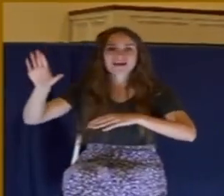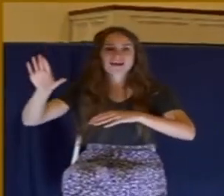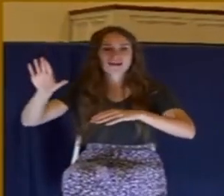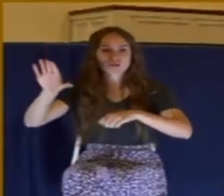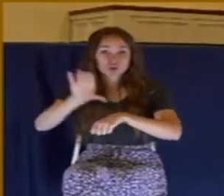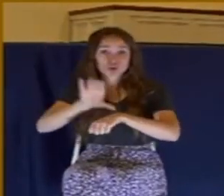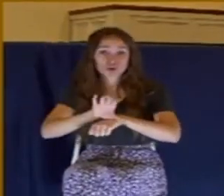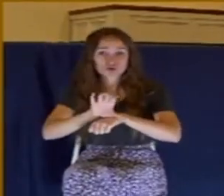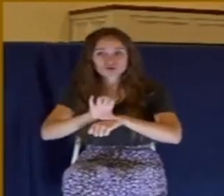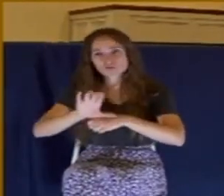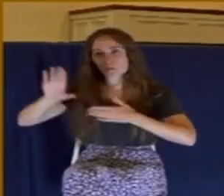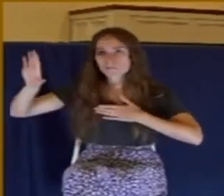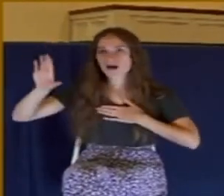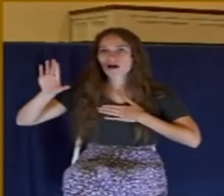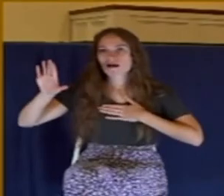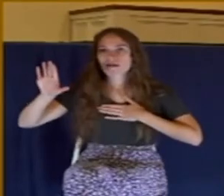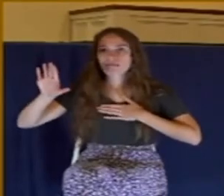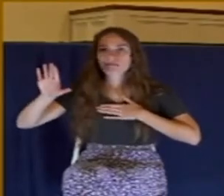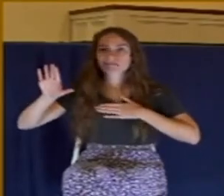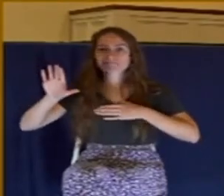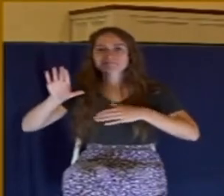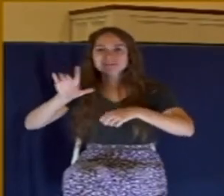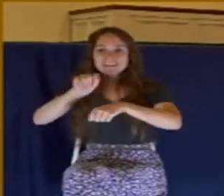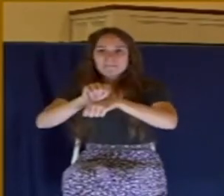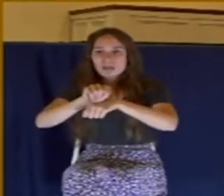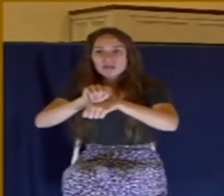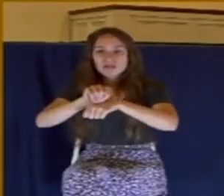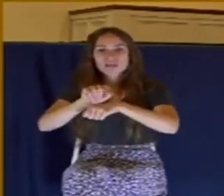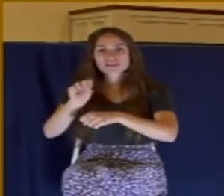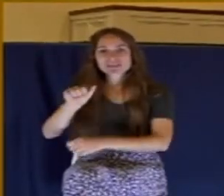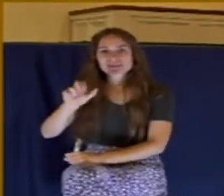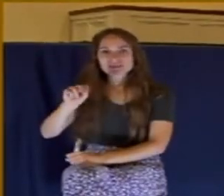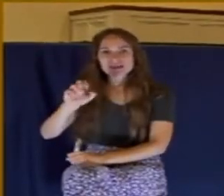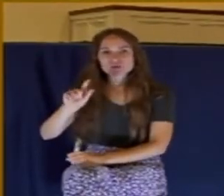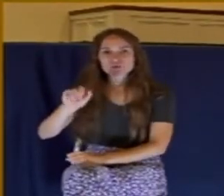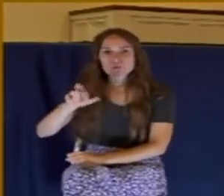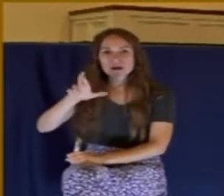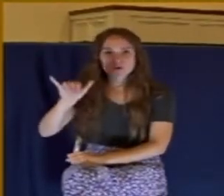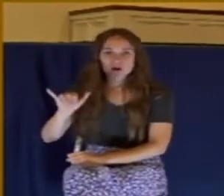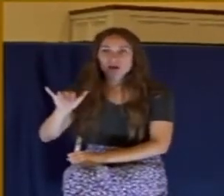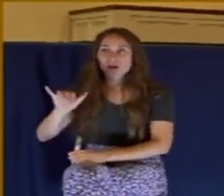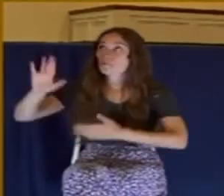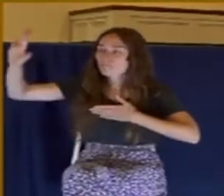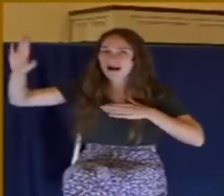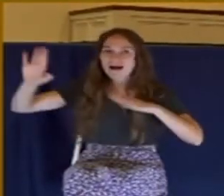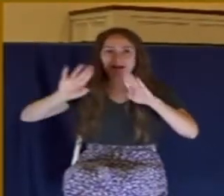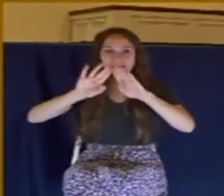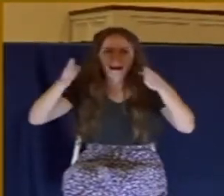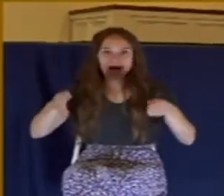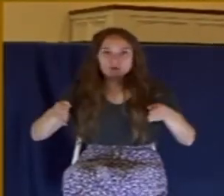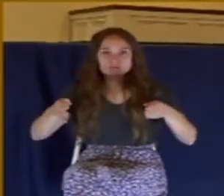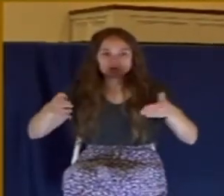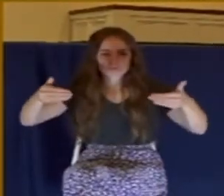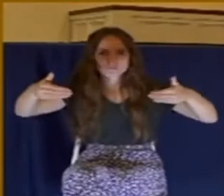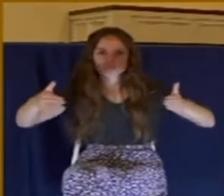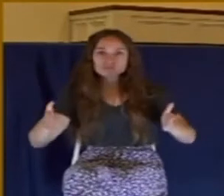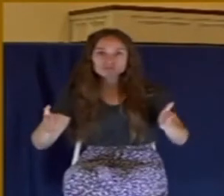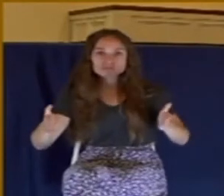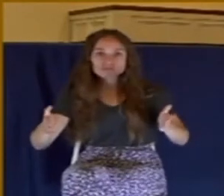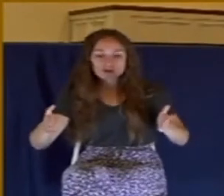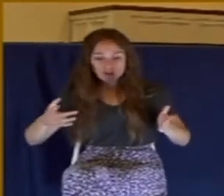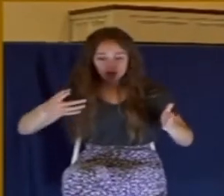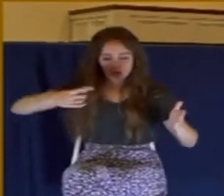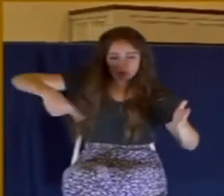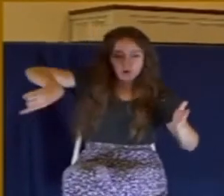then work your way out. Start in my house. Because you would think the people that are there in my house, they're the